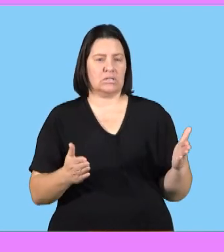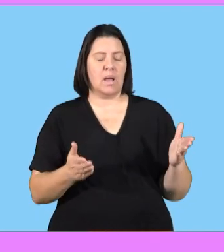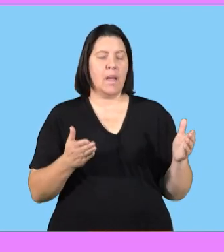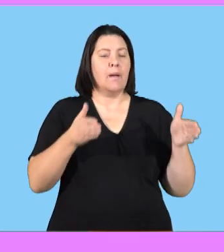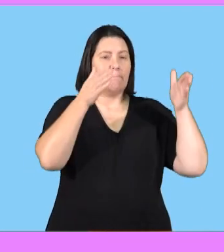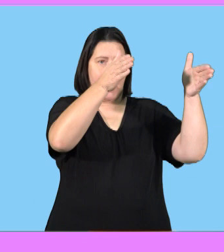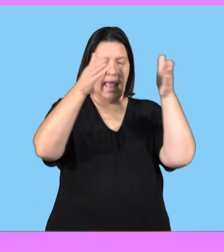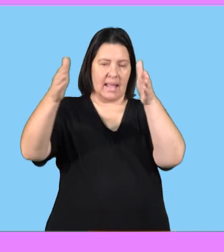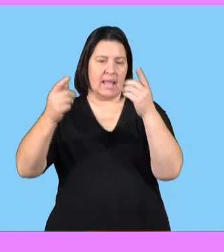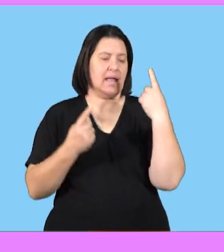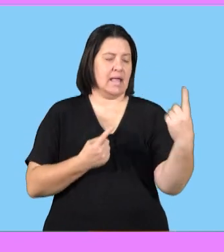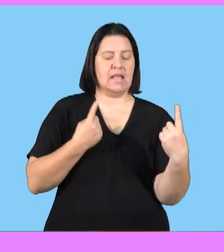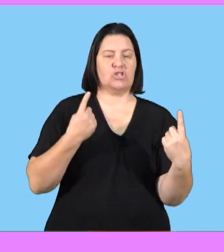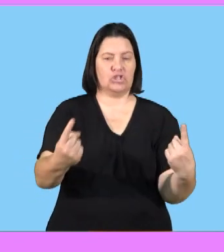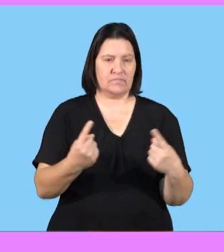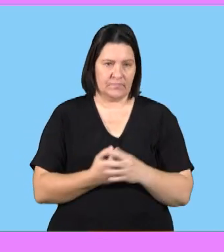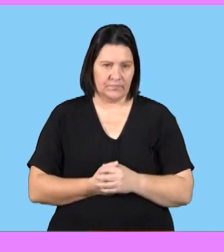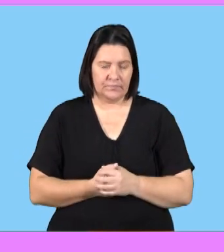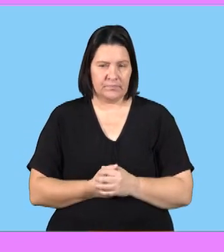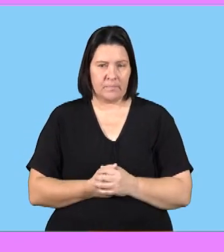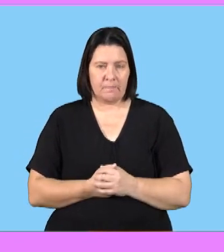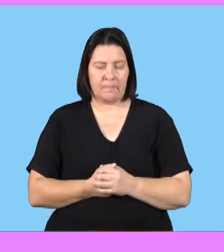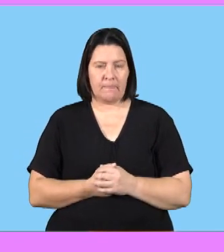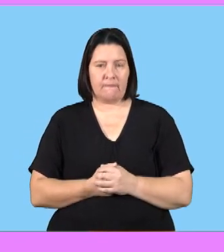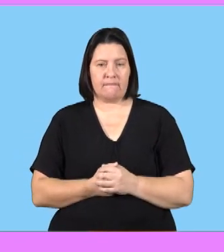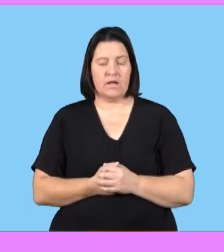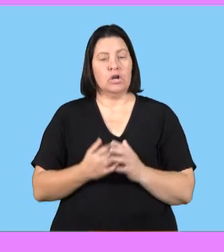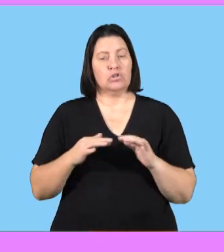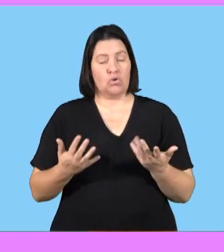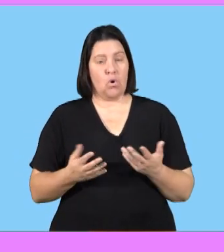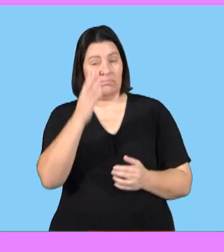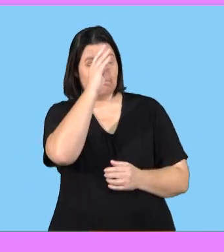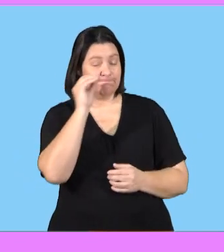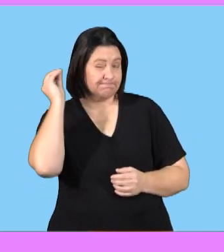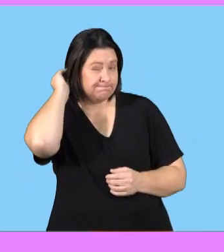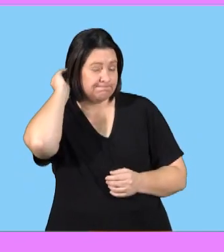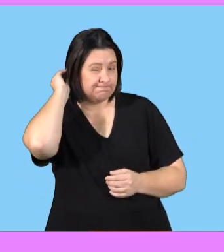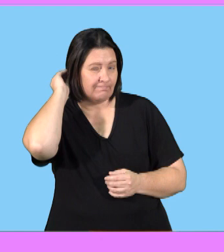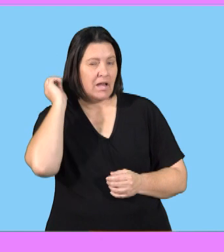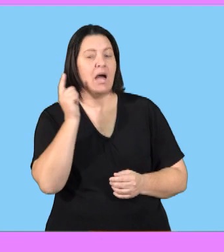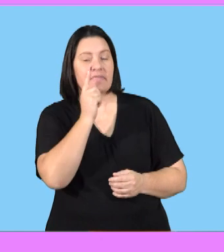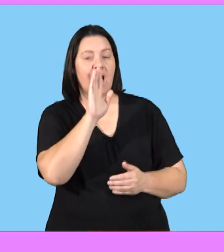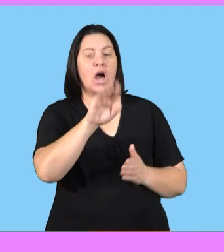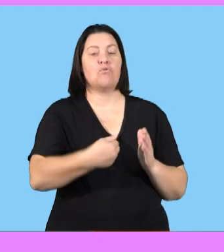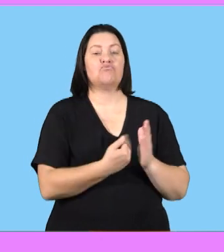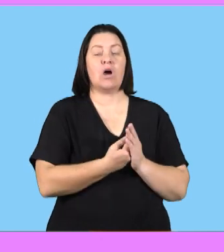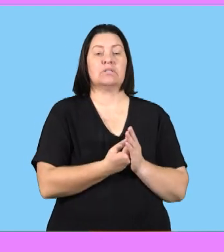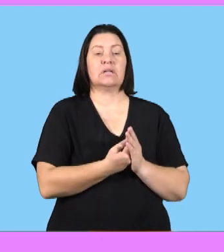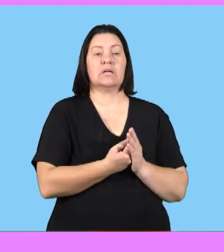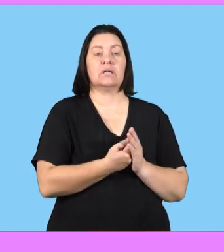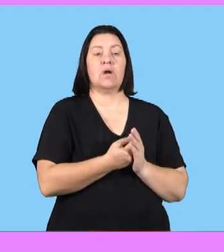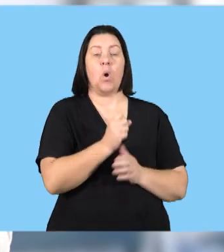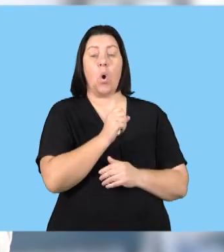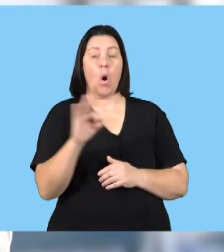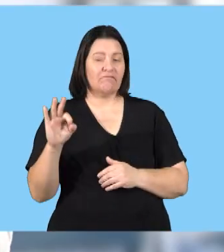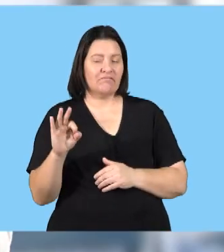she pack in each cabinet. So take note that here, the rounding off